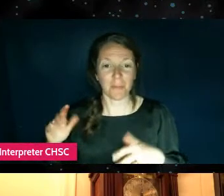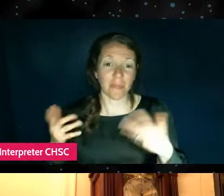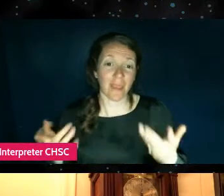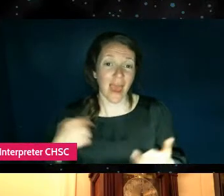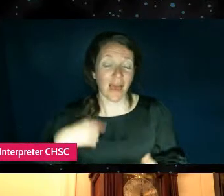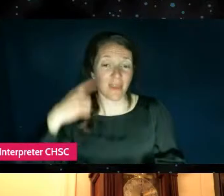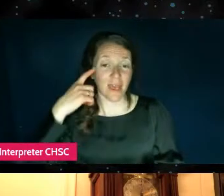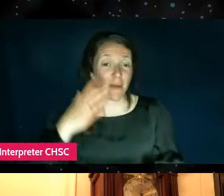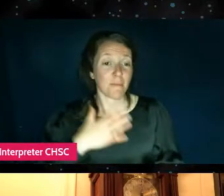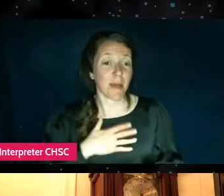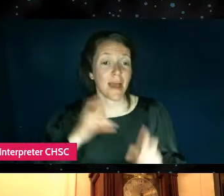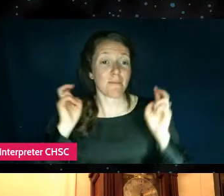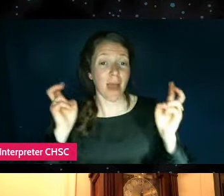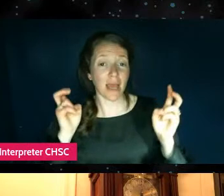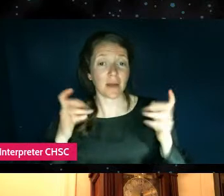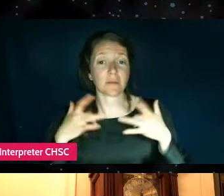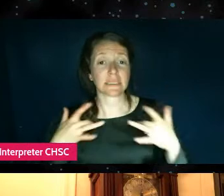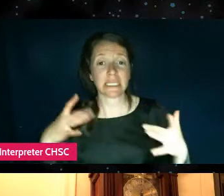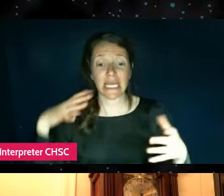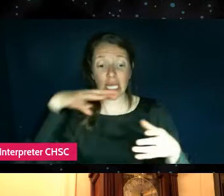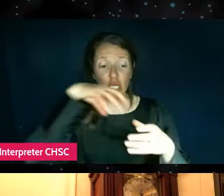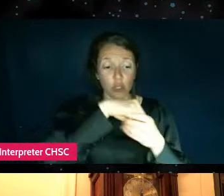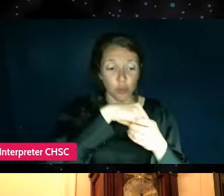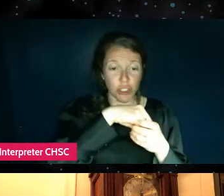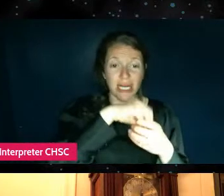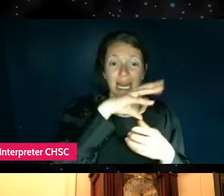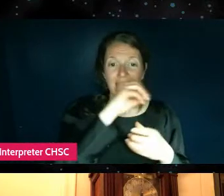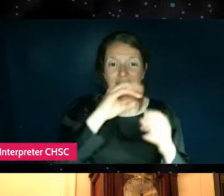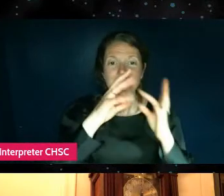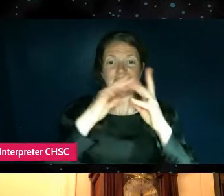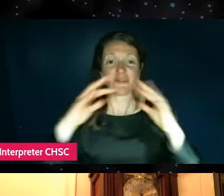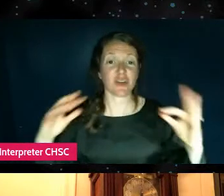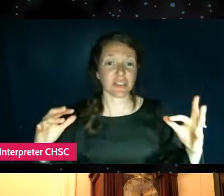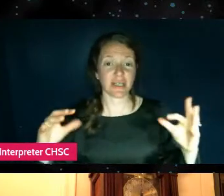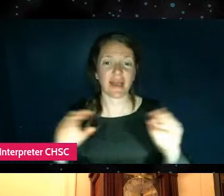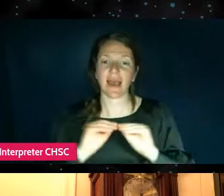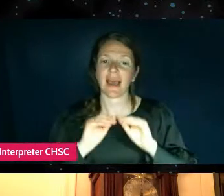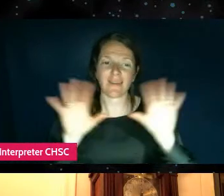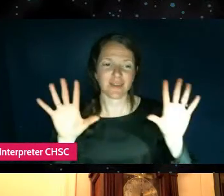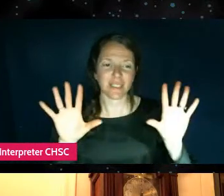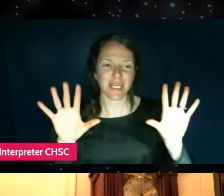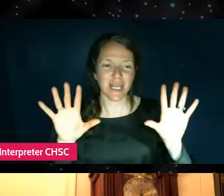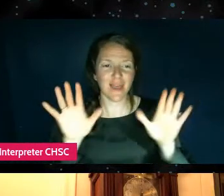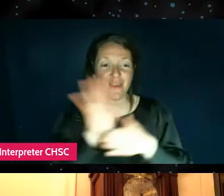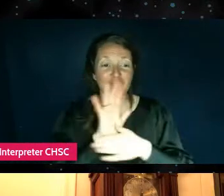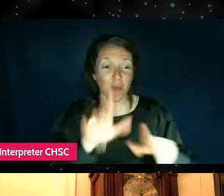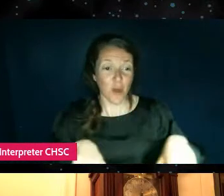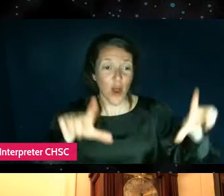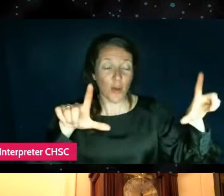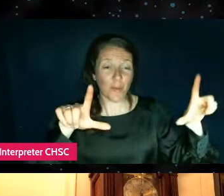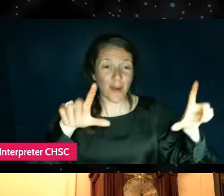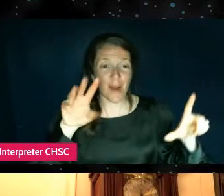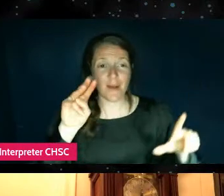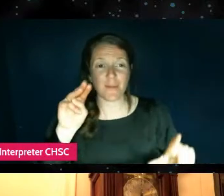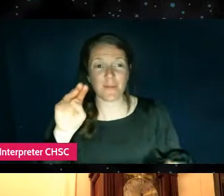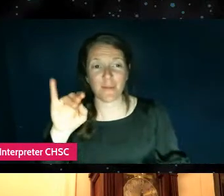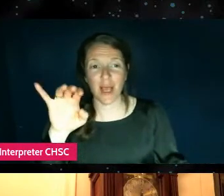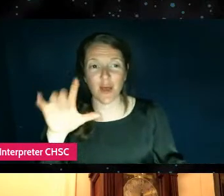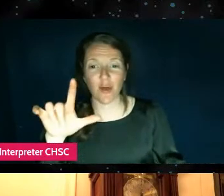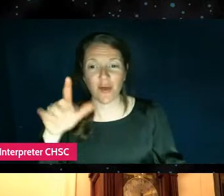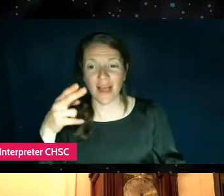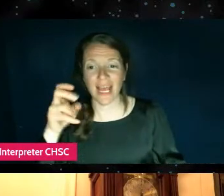one of my mottos is inclusion and diversity. Obviously, the opening of the film is Michael Henry Adams, who says it